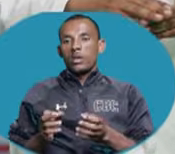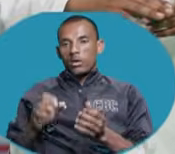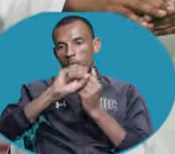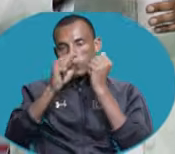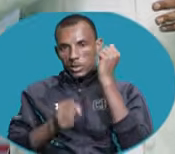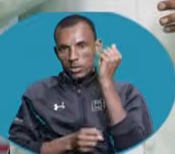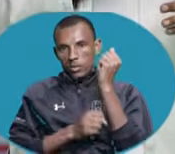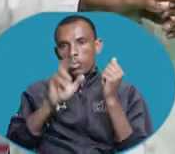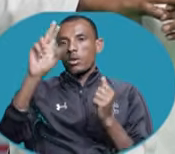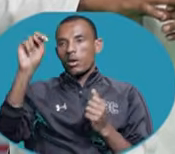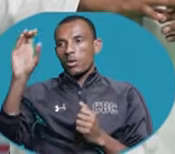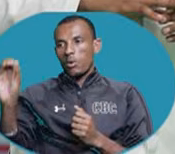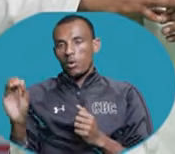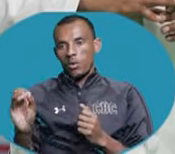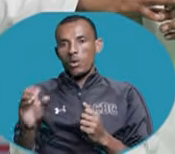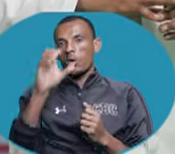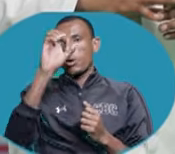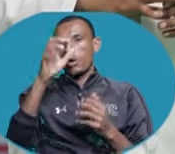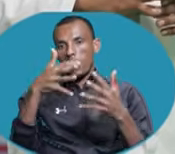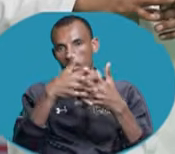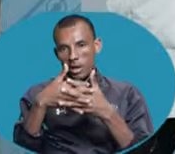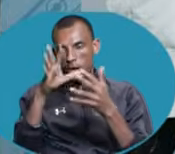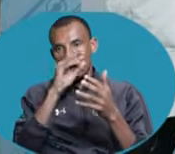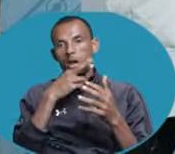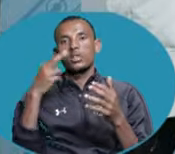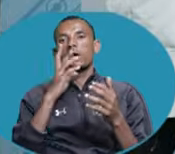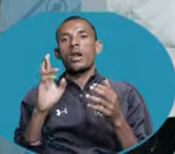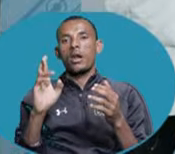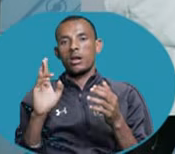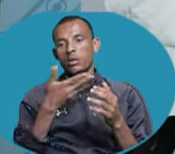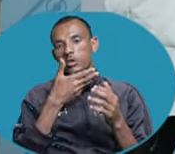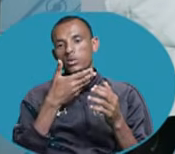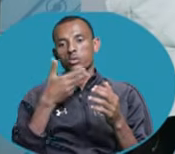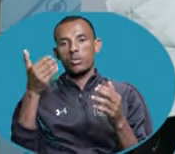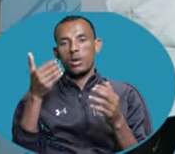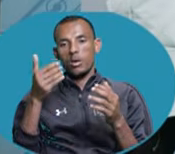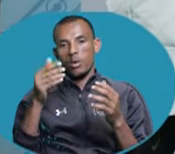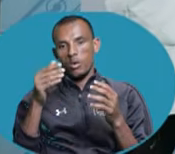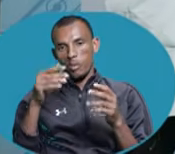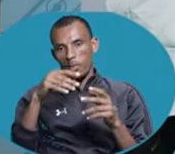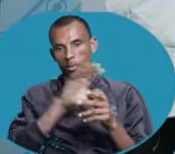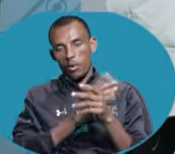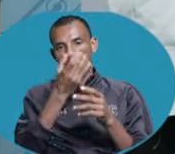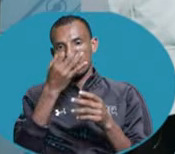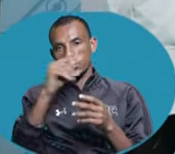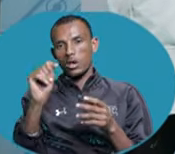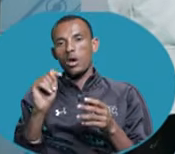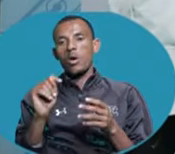UNO, USA and USSR become superpower of the world. Those are the result. The last